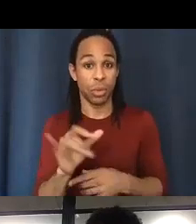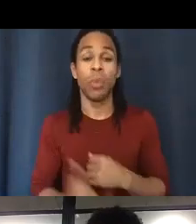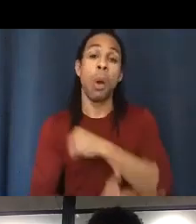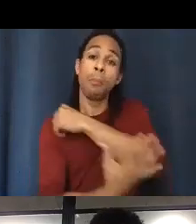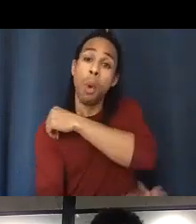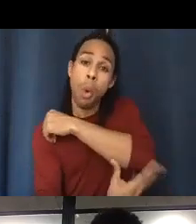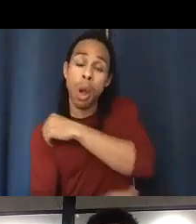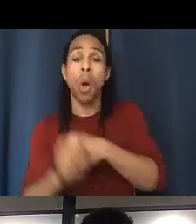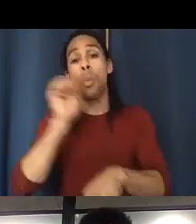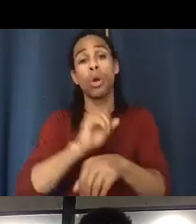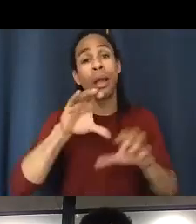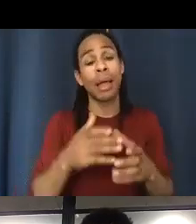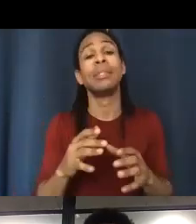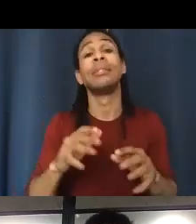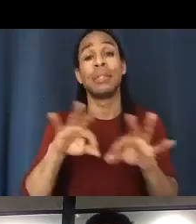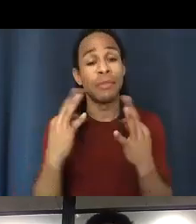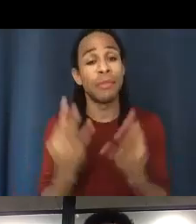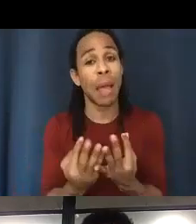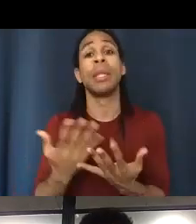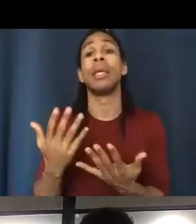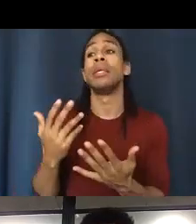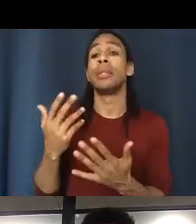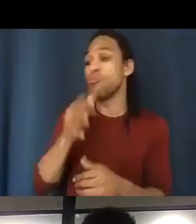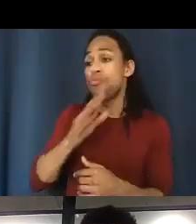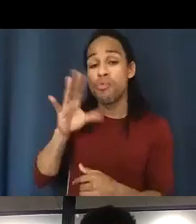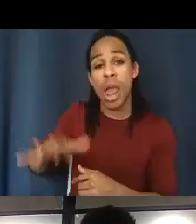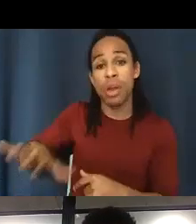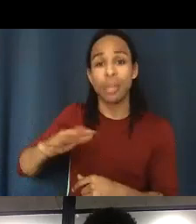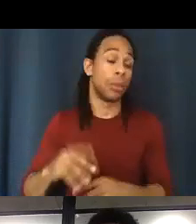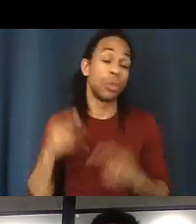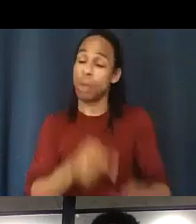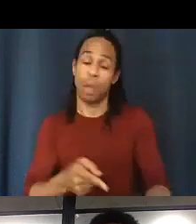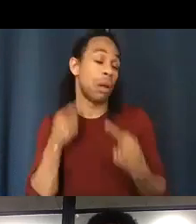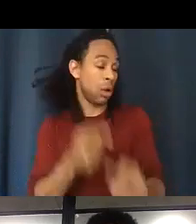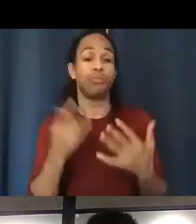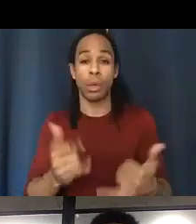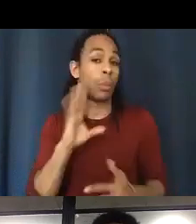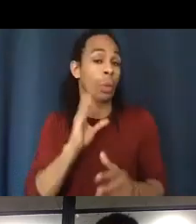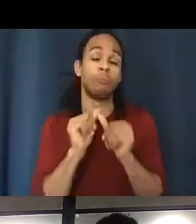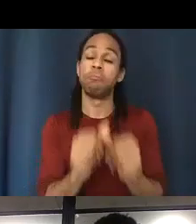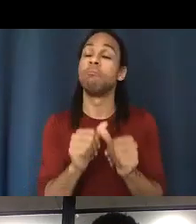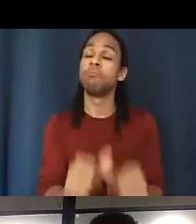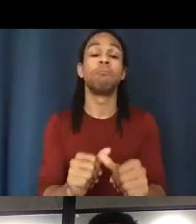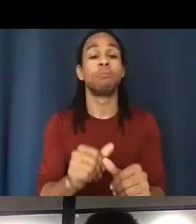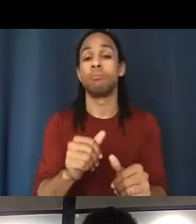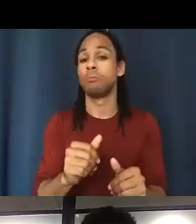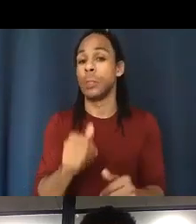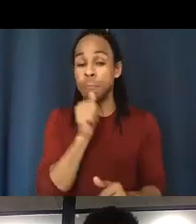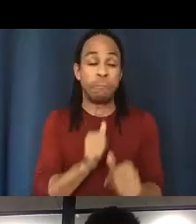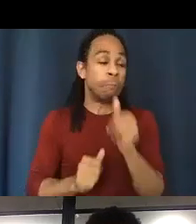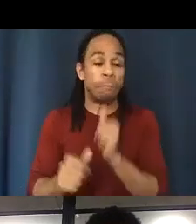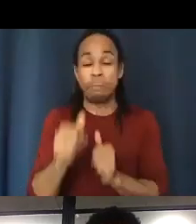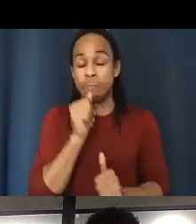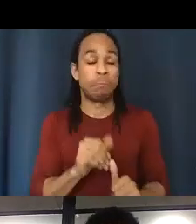in informal settlements and rural areas, are struggling and will continue to struggle the most. And so what you see